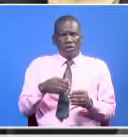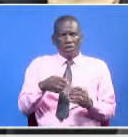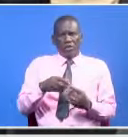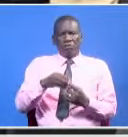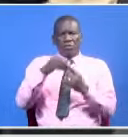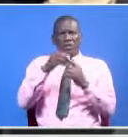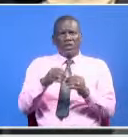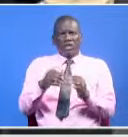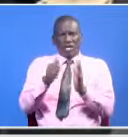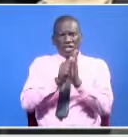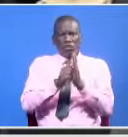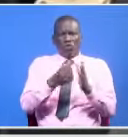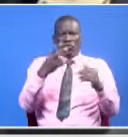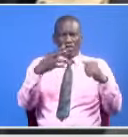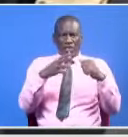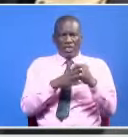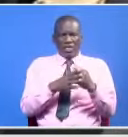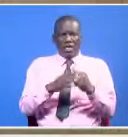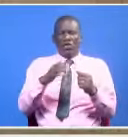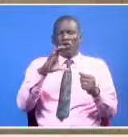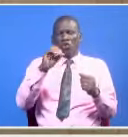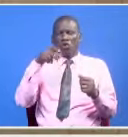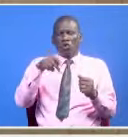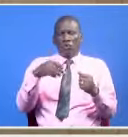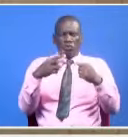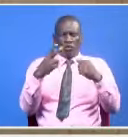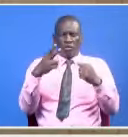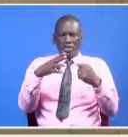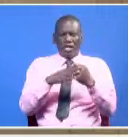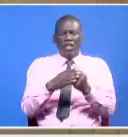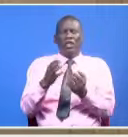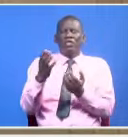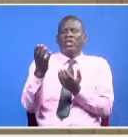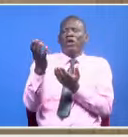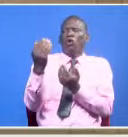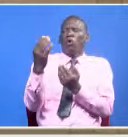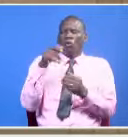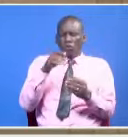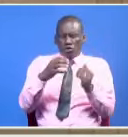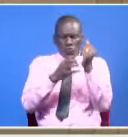at COP29, because the interests of these poor countries will not be heard